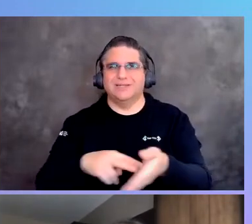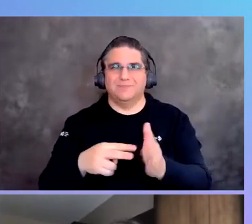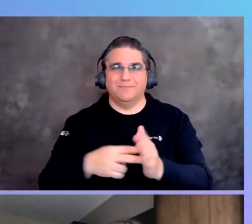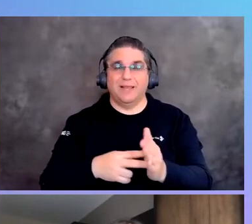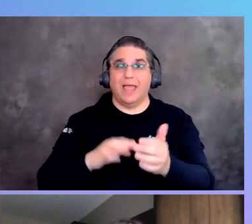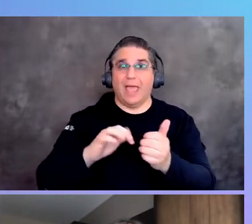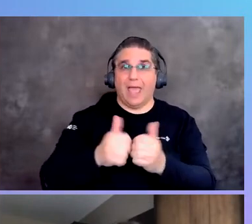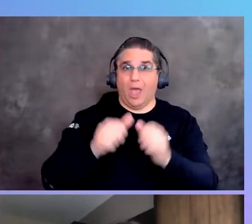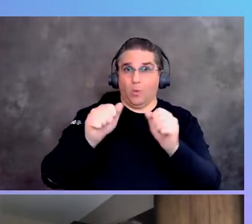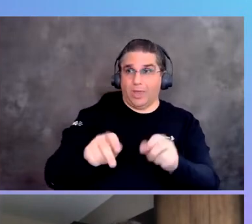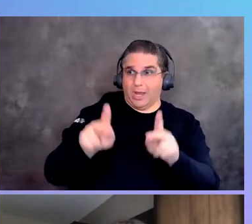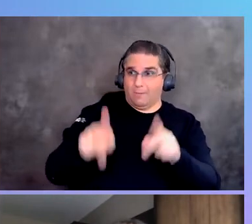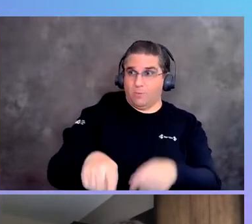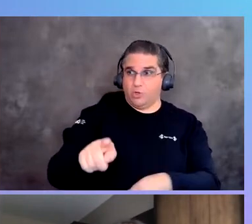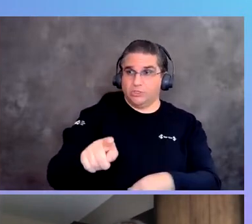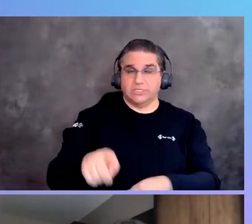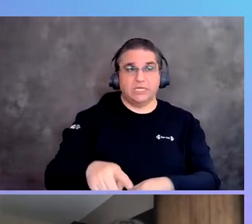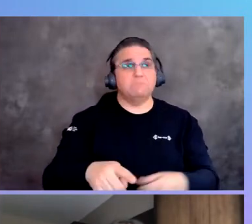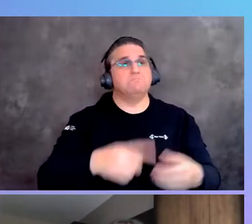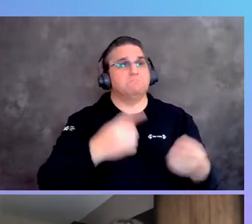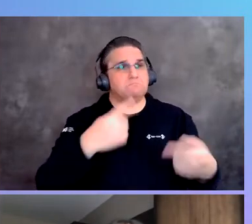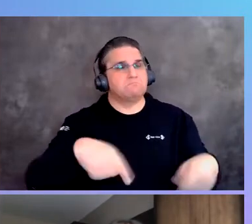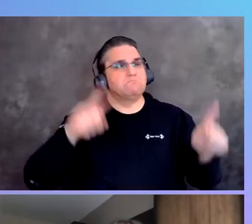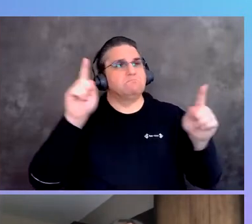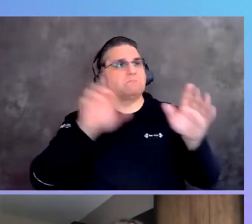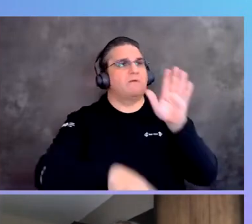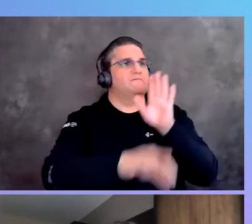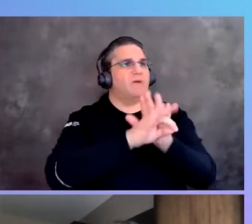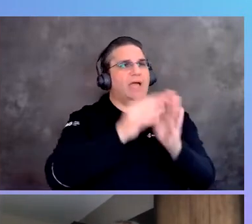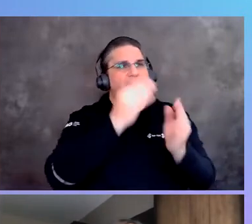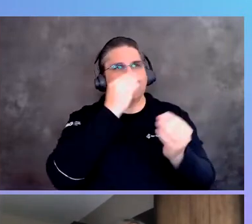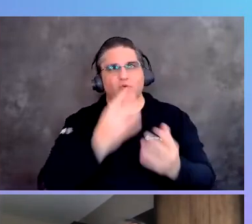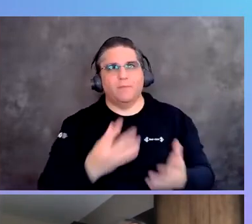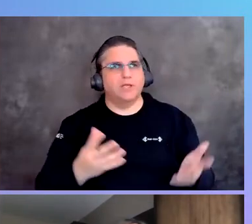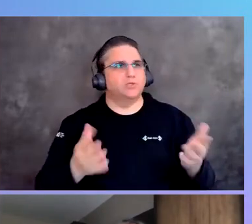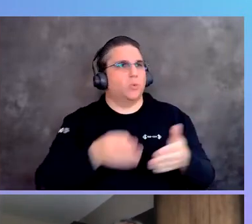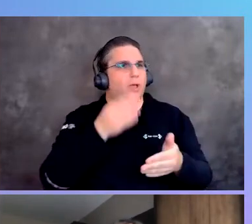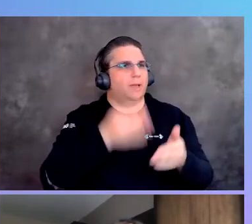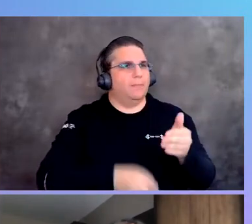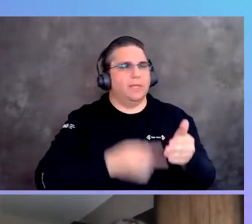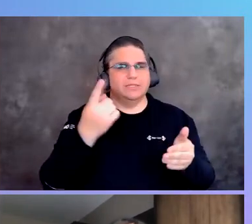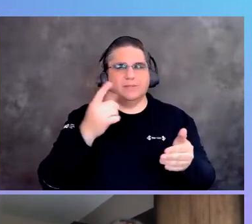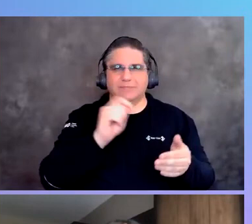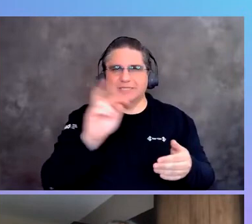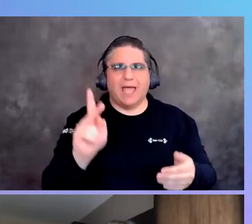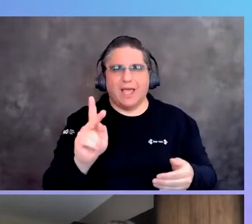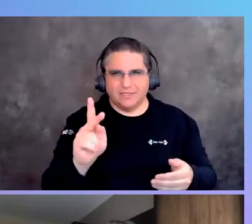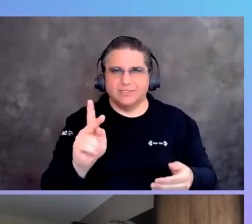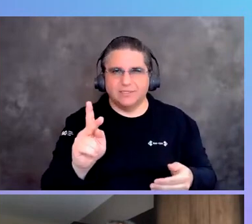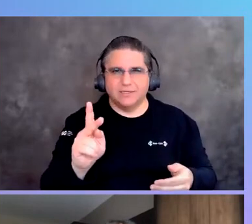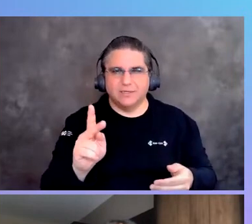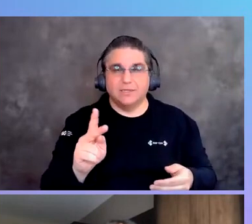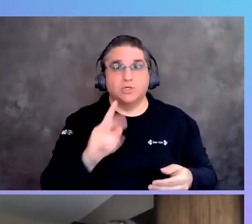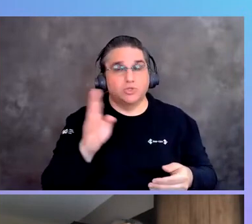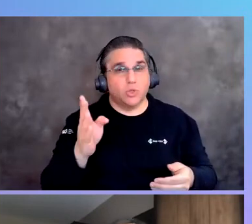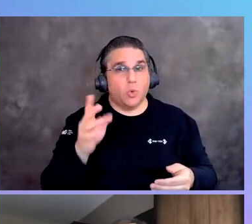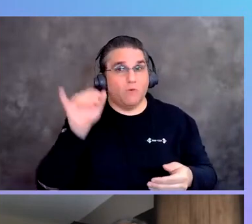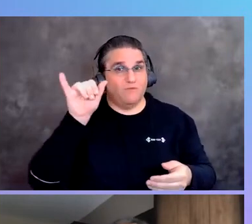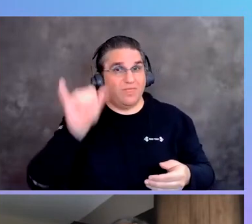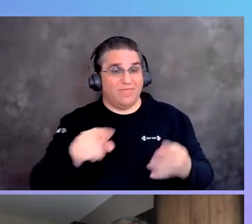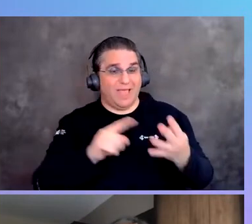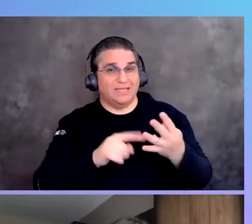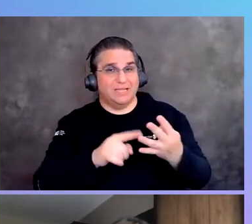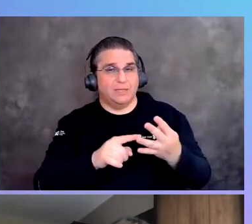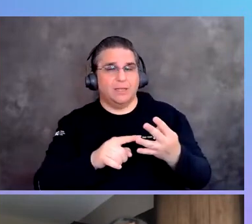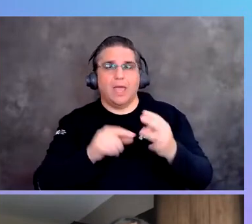to complete key tasks within the product? You also start thinking about metrics and around number